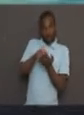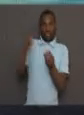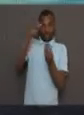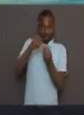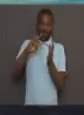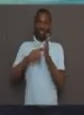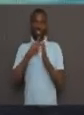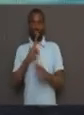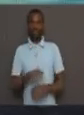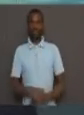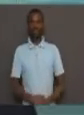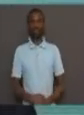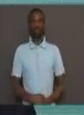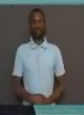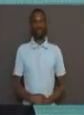the neutrons.